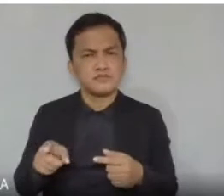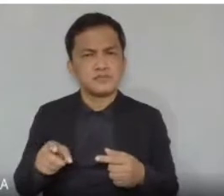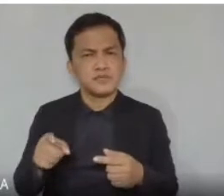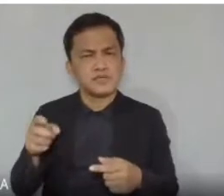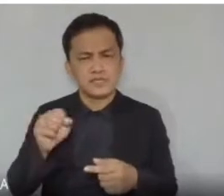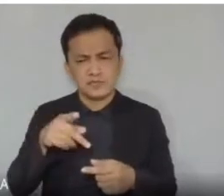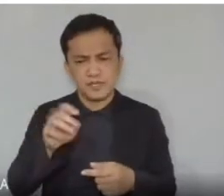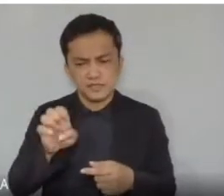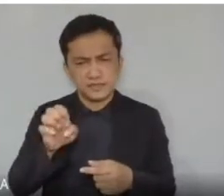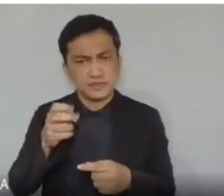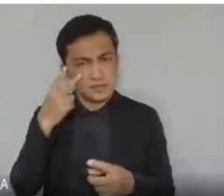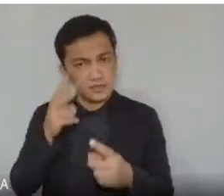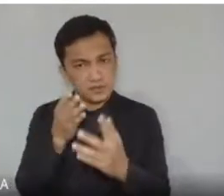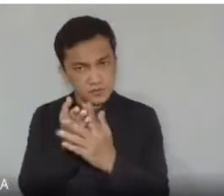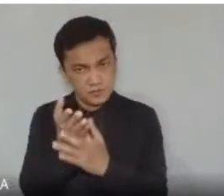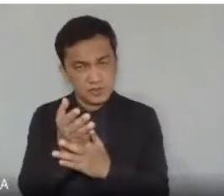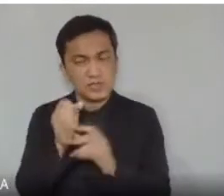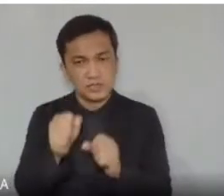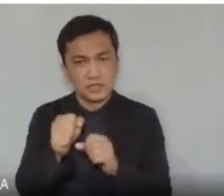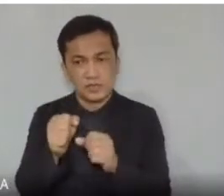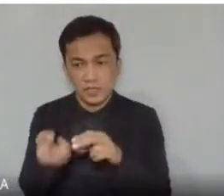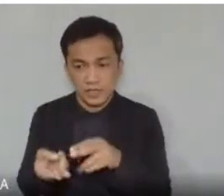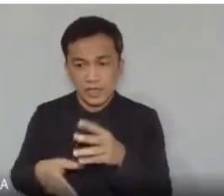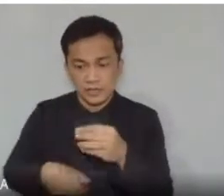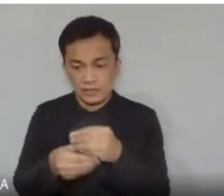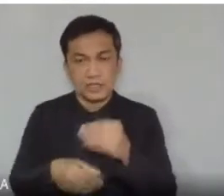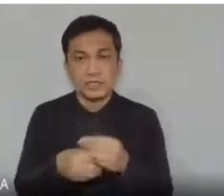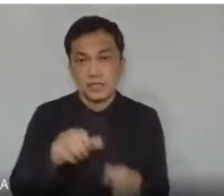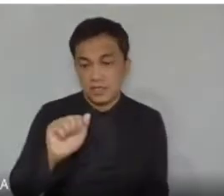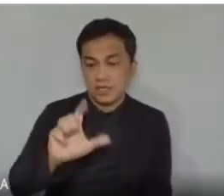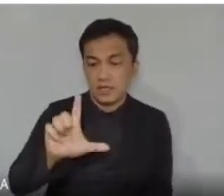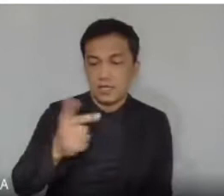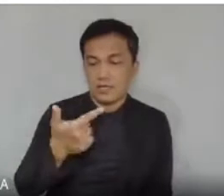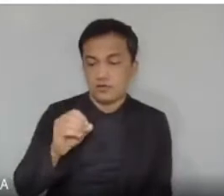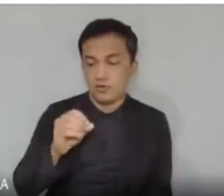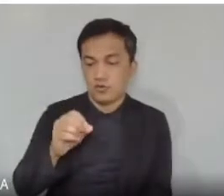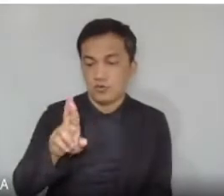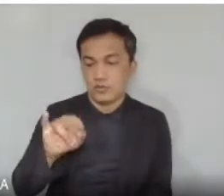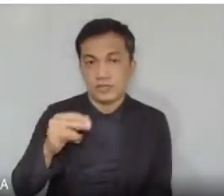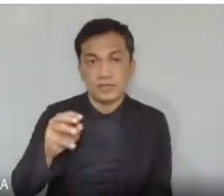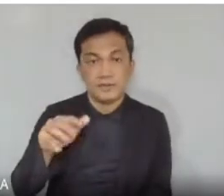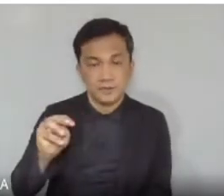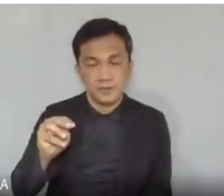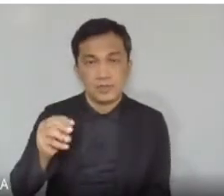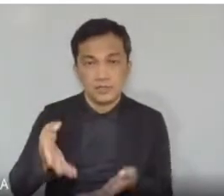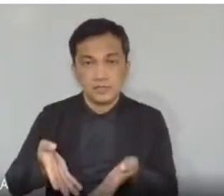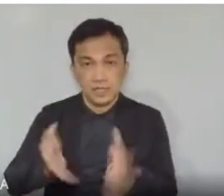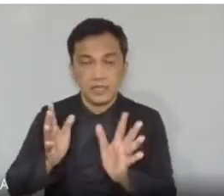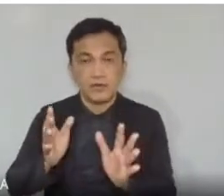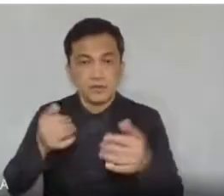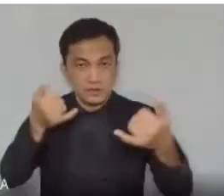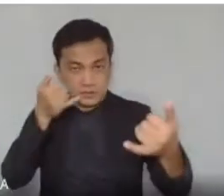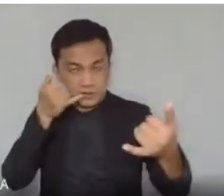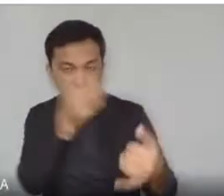to walk through the processes involved so that we're able to answer